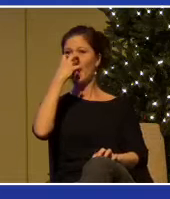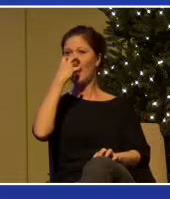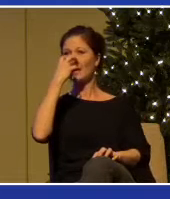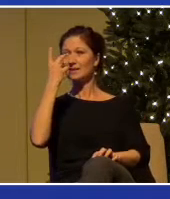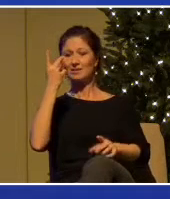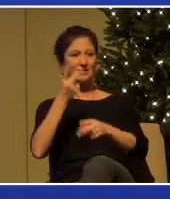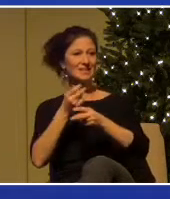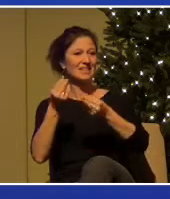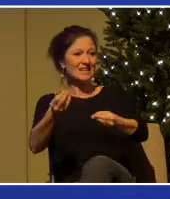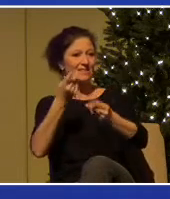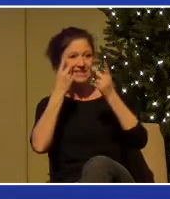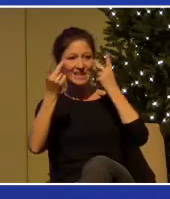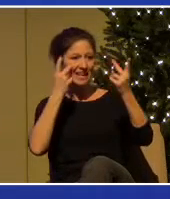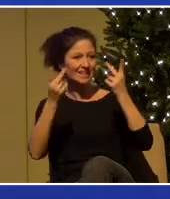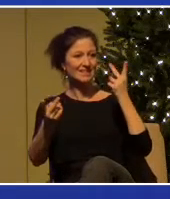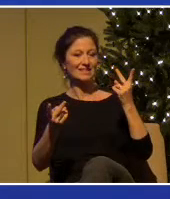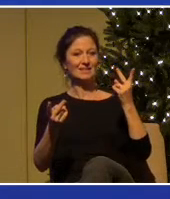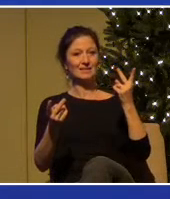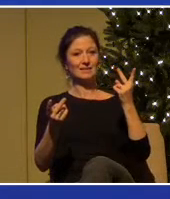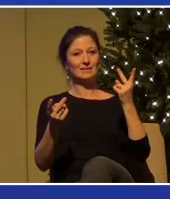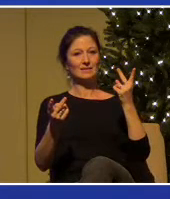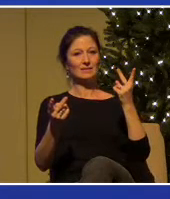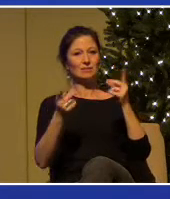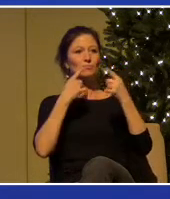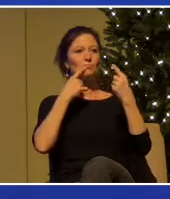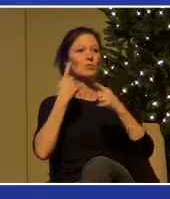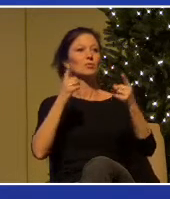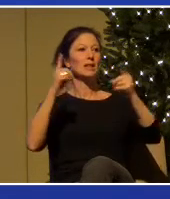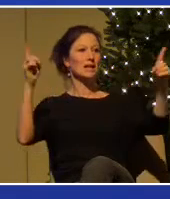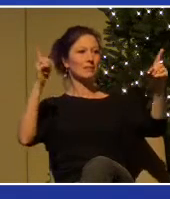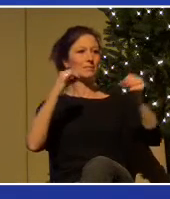the oppressed, to proclaim the year of the Lord's favor.